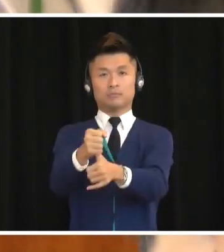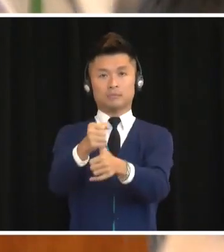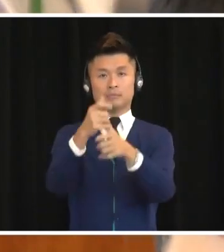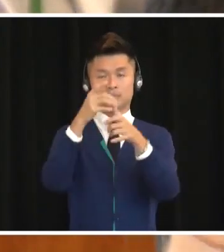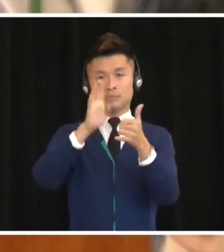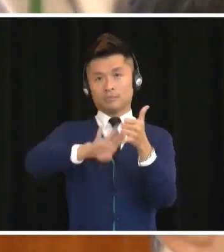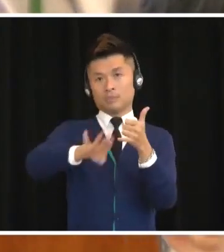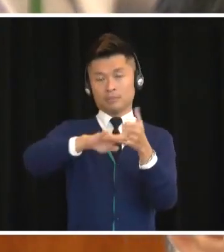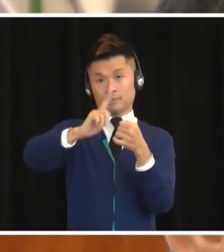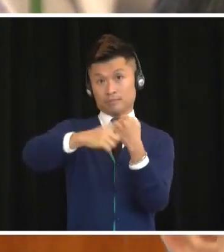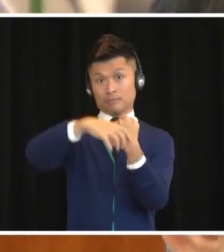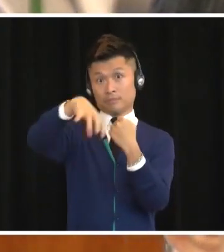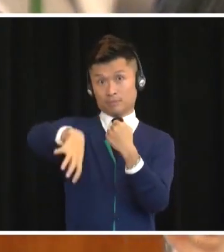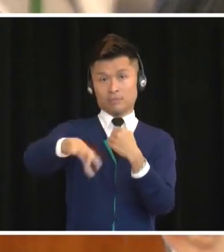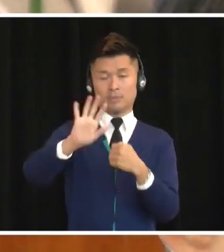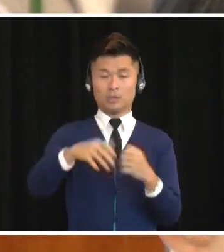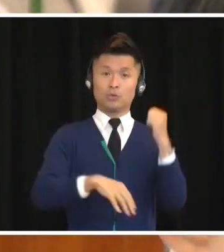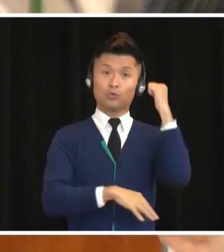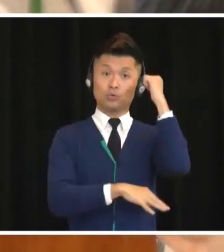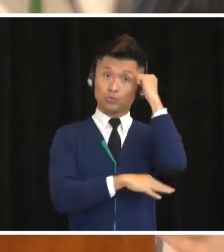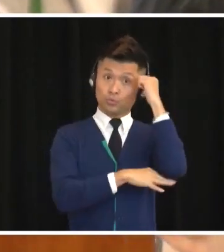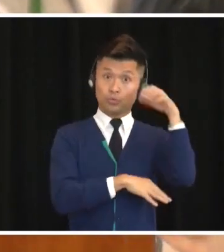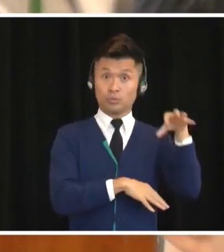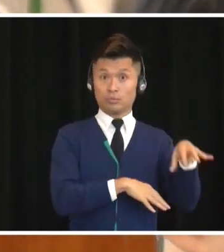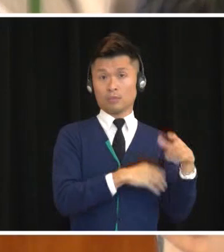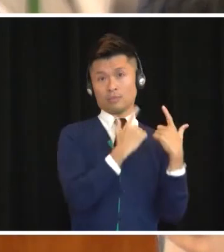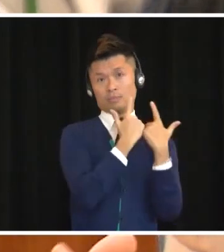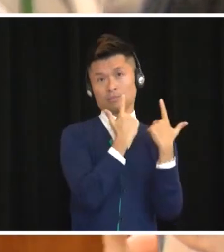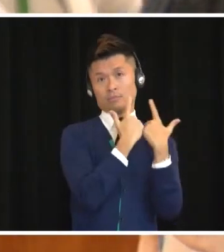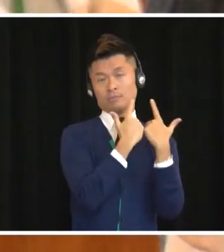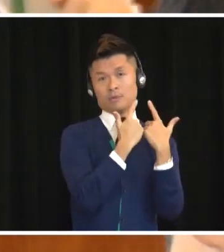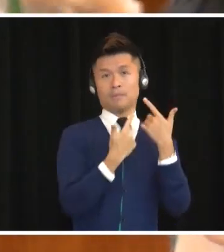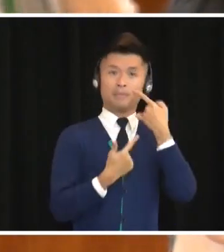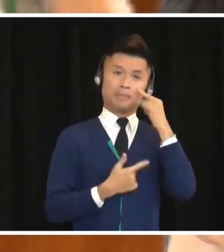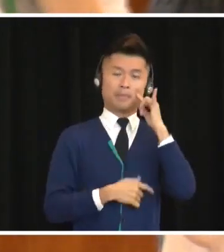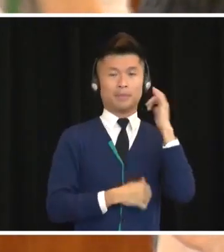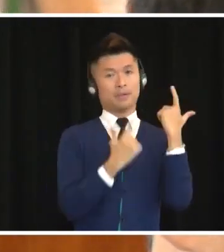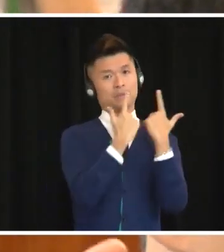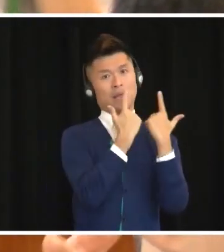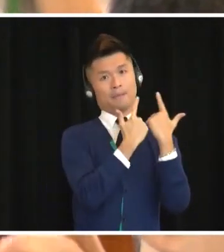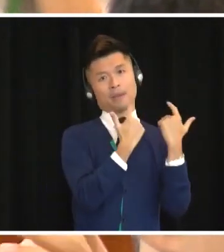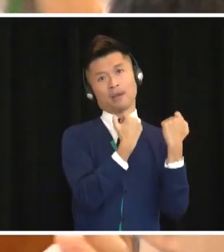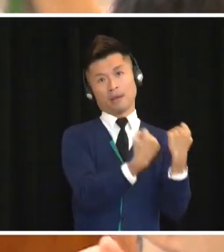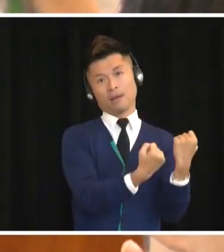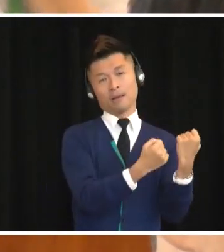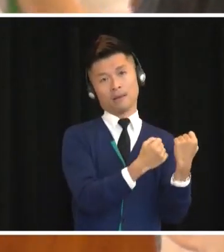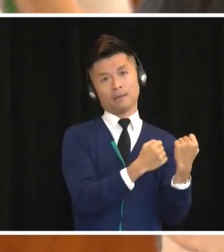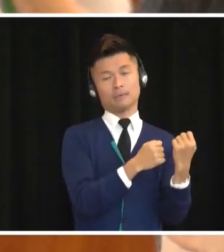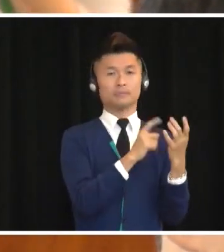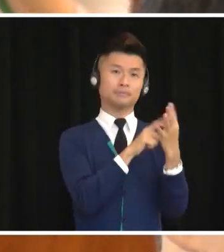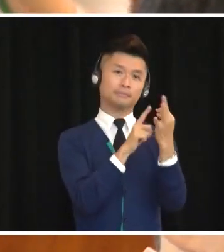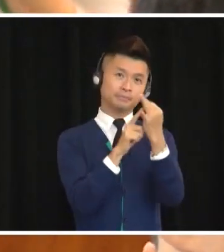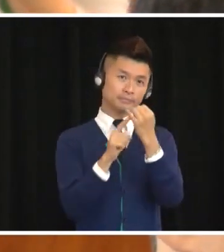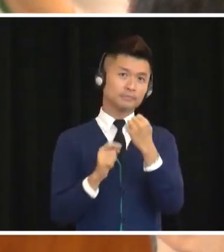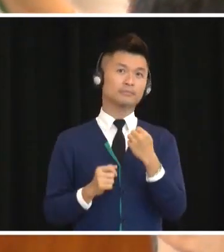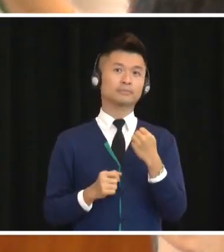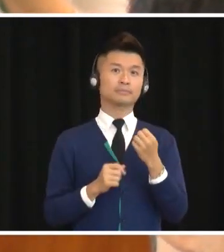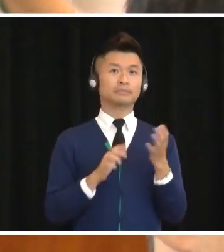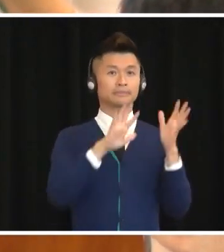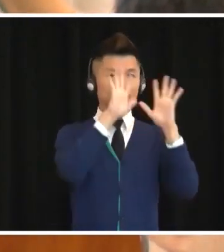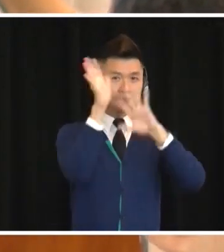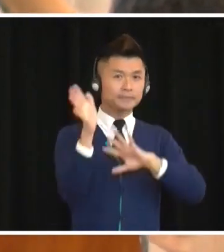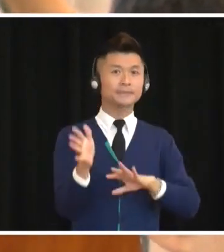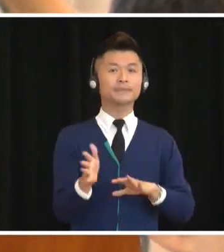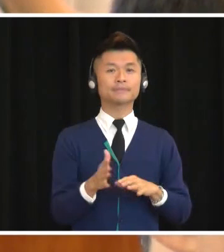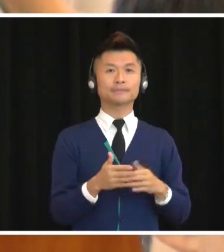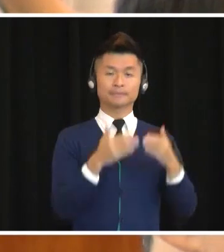So he was sent to the court in Kaohsiung in southern Taiwan, but his residence is in Taipei. His parents or her parents are